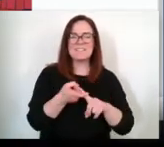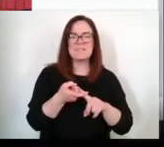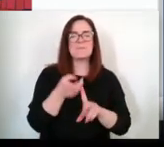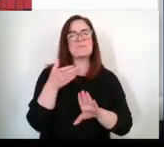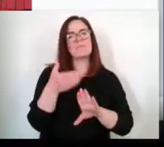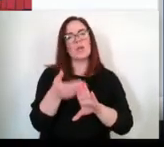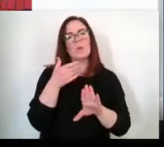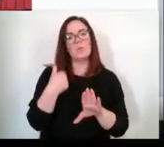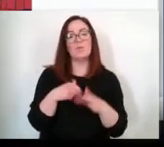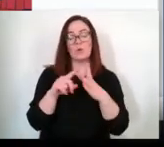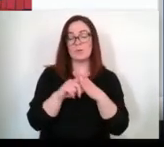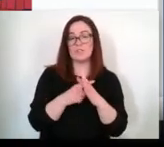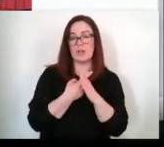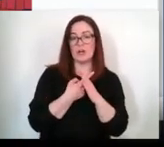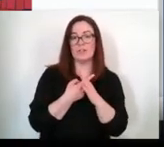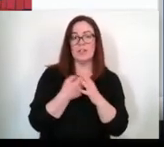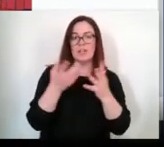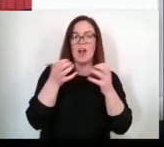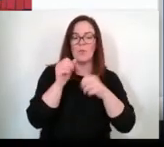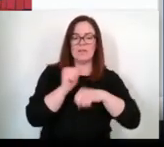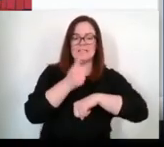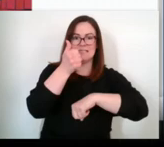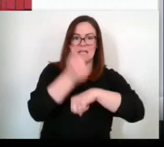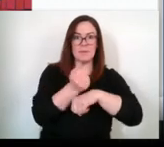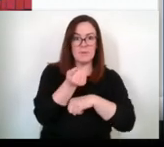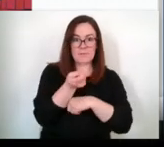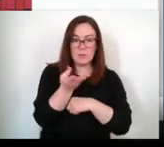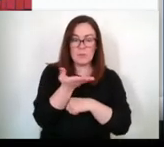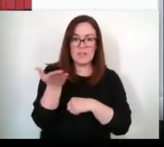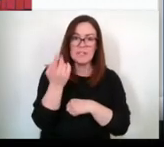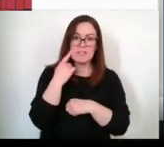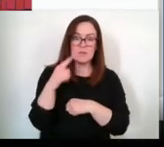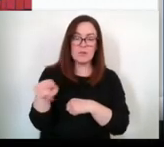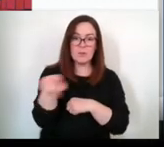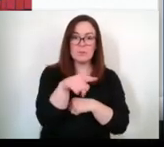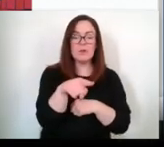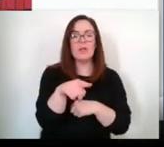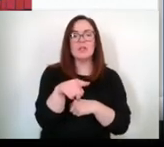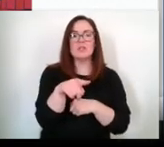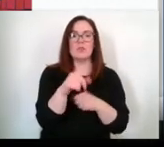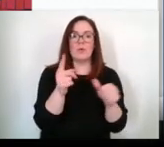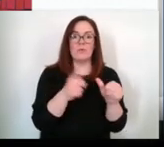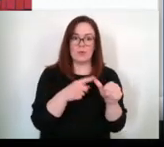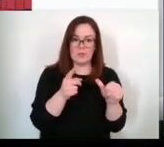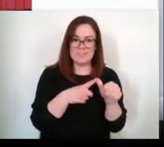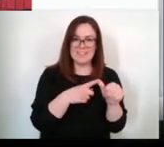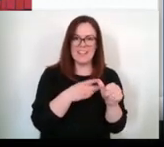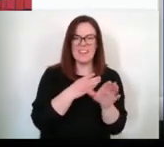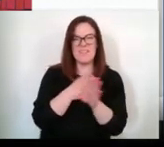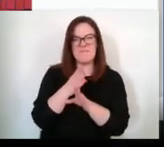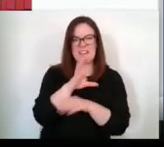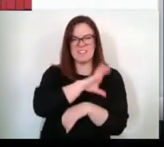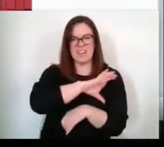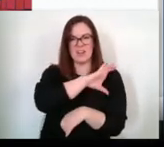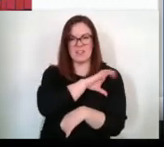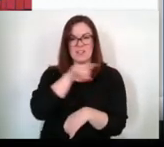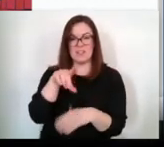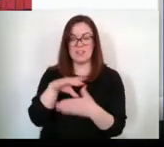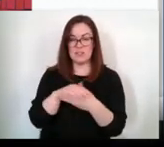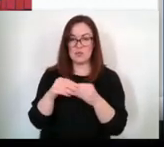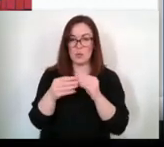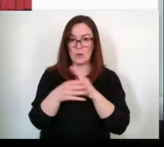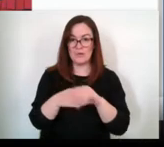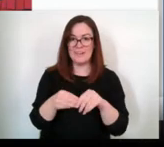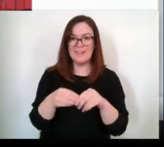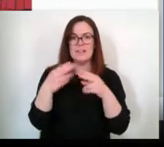Hi, friends. Before we start, I wanted to set up a few things for you. So, first, the main character